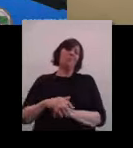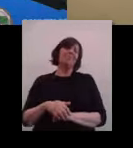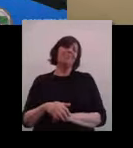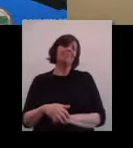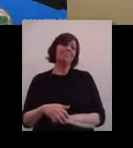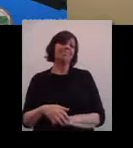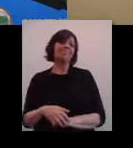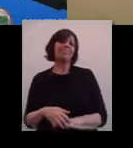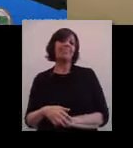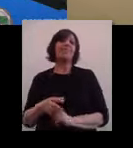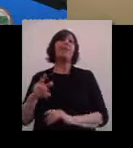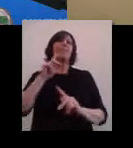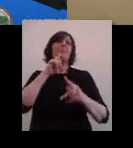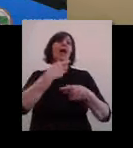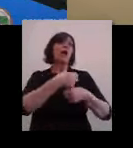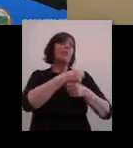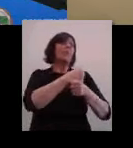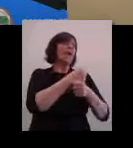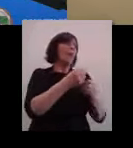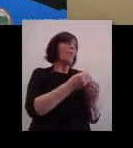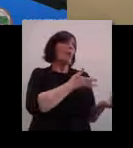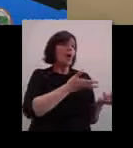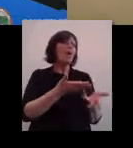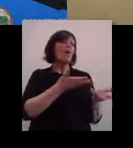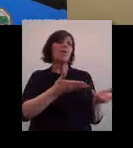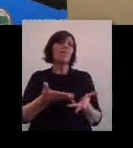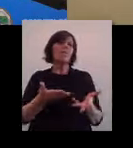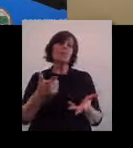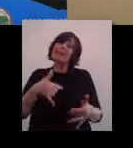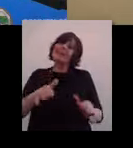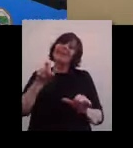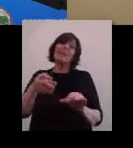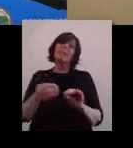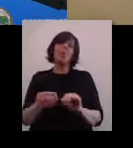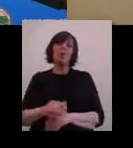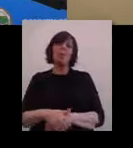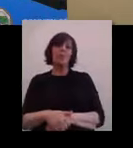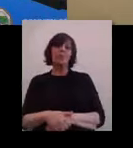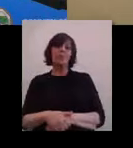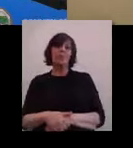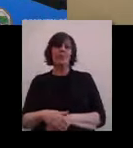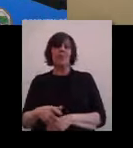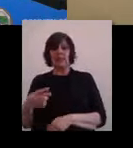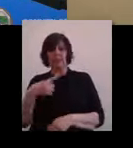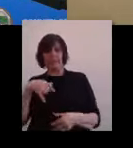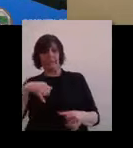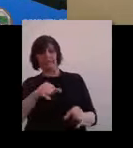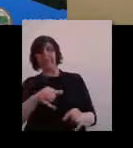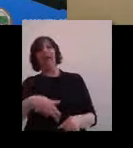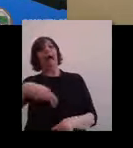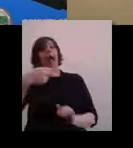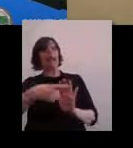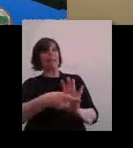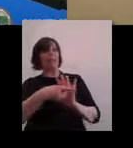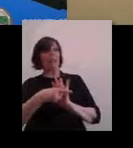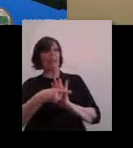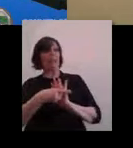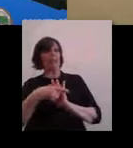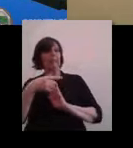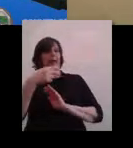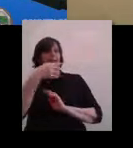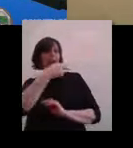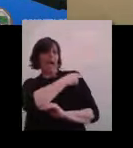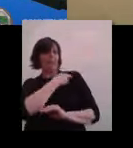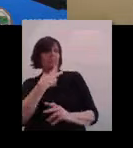not exactly where we'd like to be. Is there still a high demand at local hospitals for the PPE, or is it better